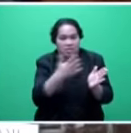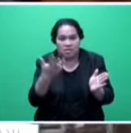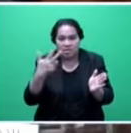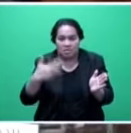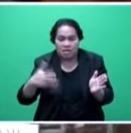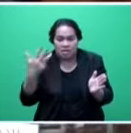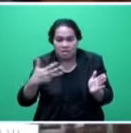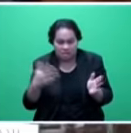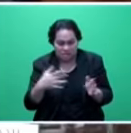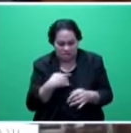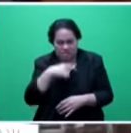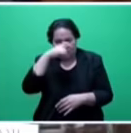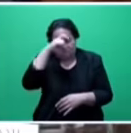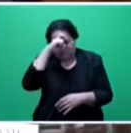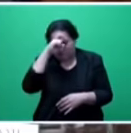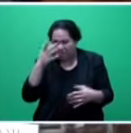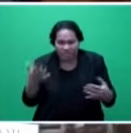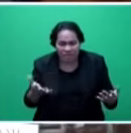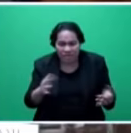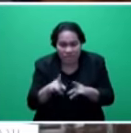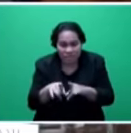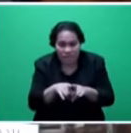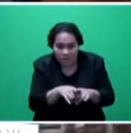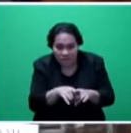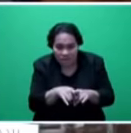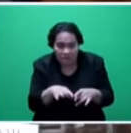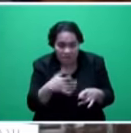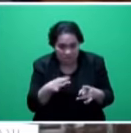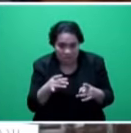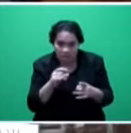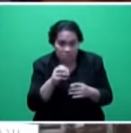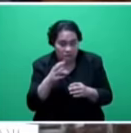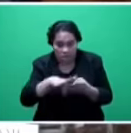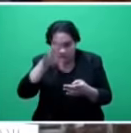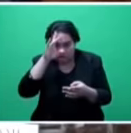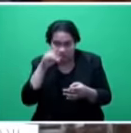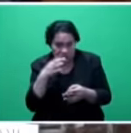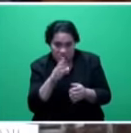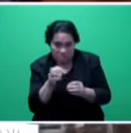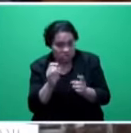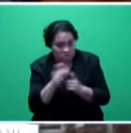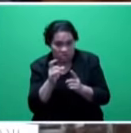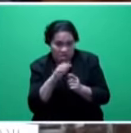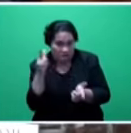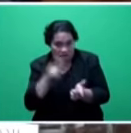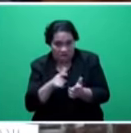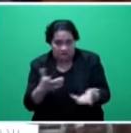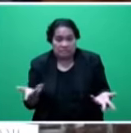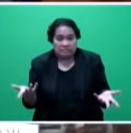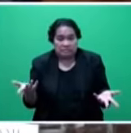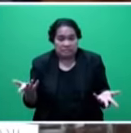this question, whether it is an indication of the declining importance of education in our country, or is that